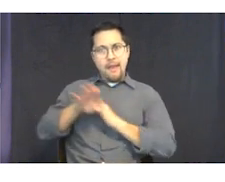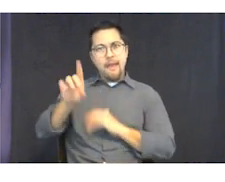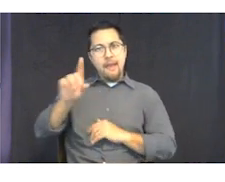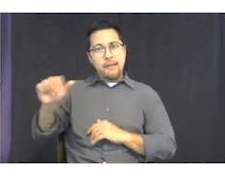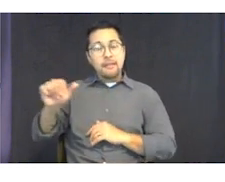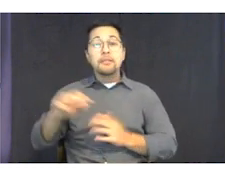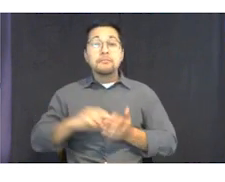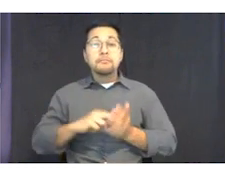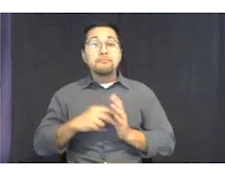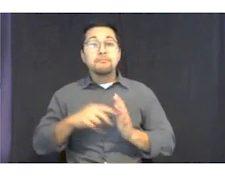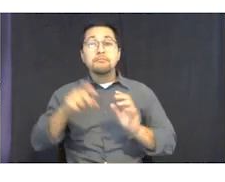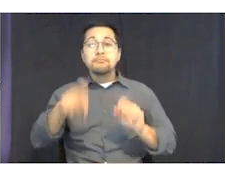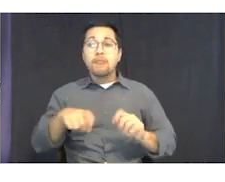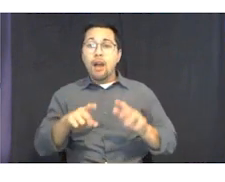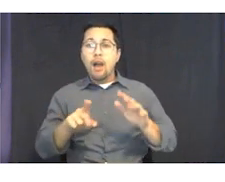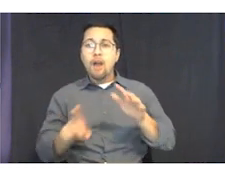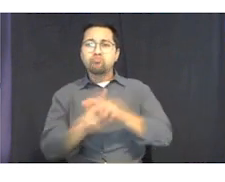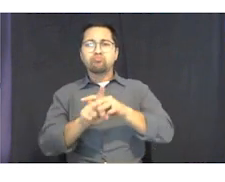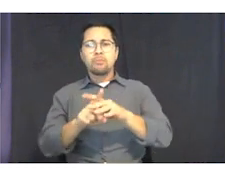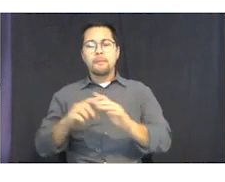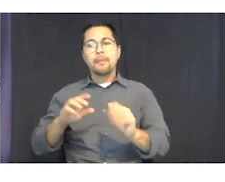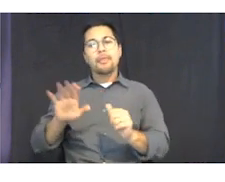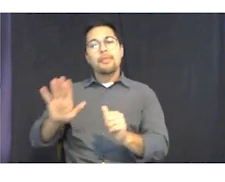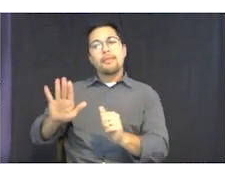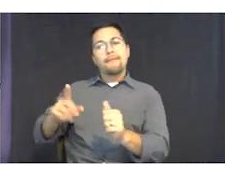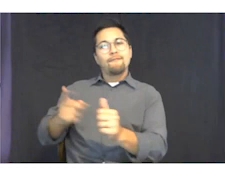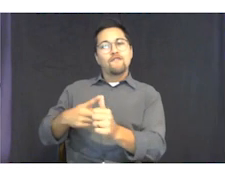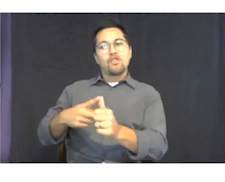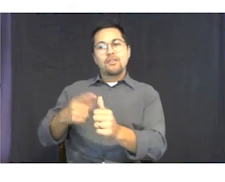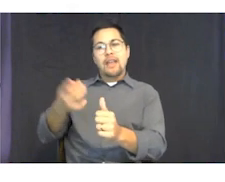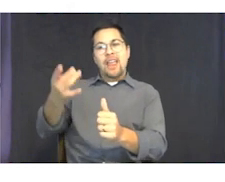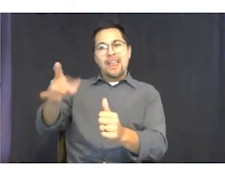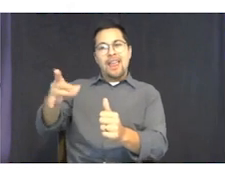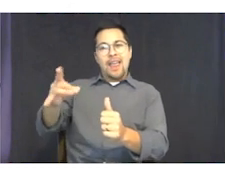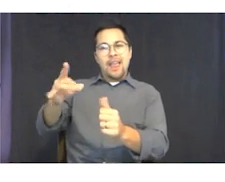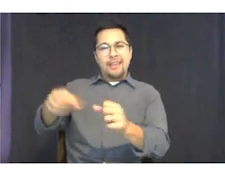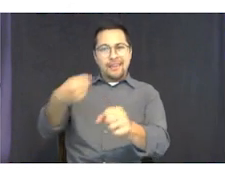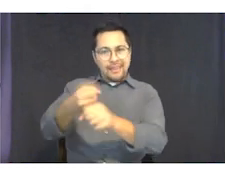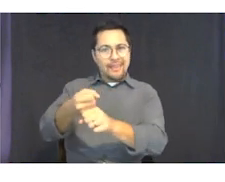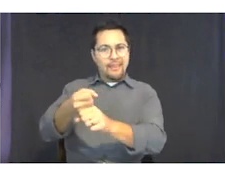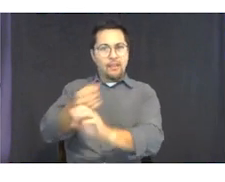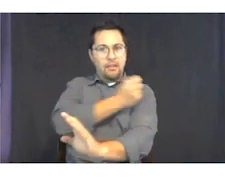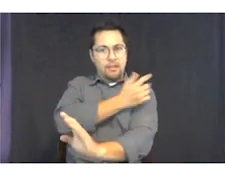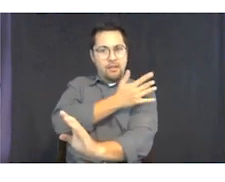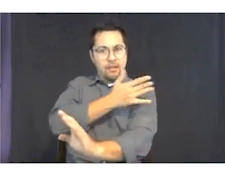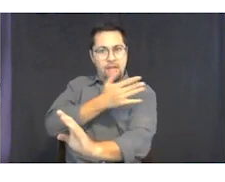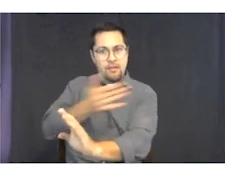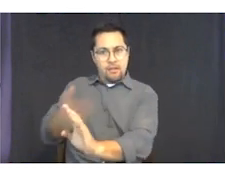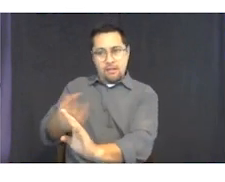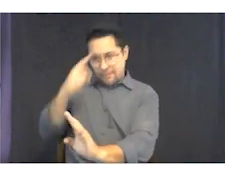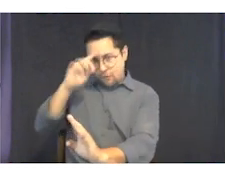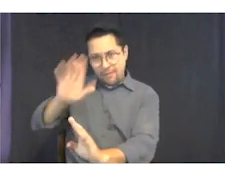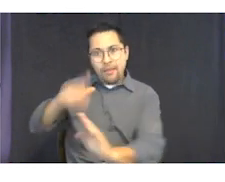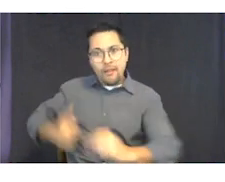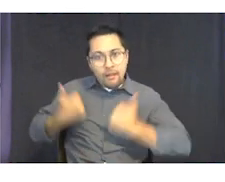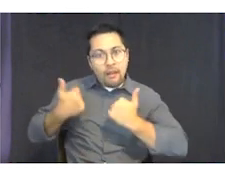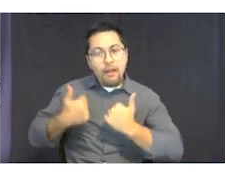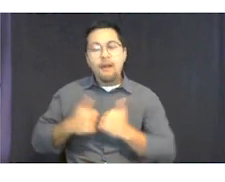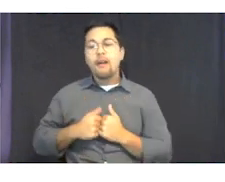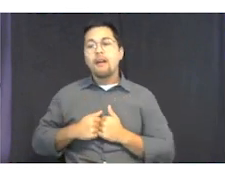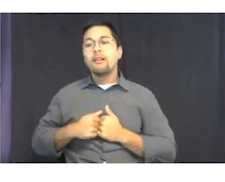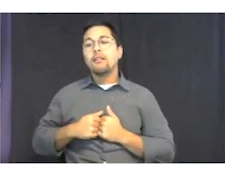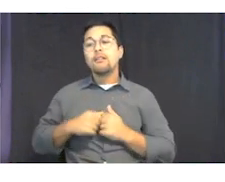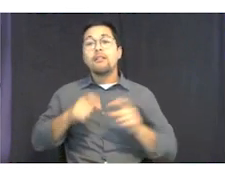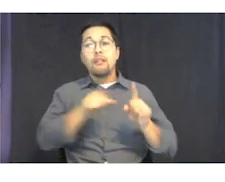is it has to be prevalent within the first 18 years or chronological years of their life. And there's